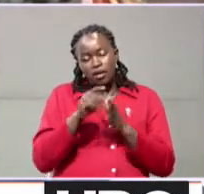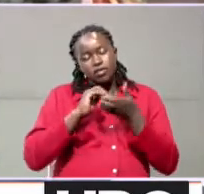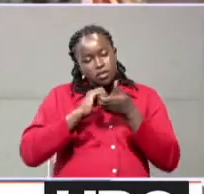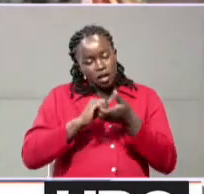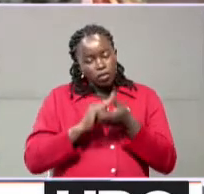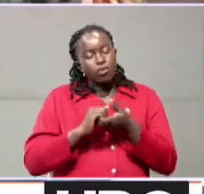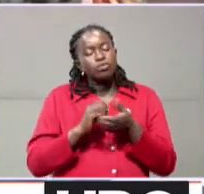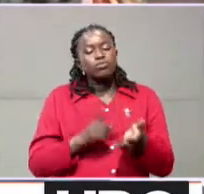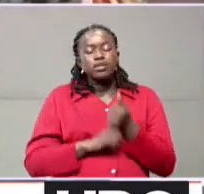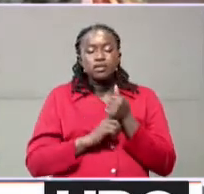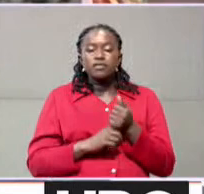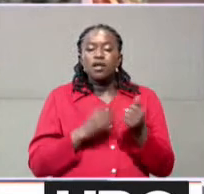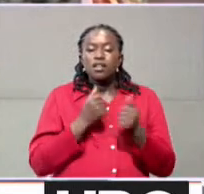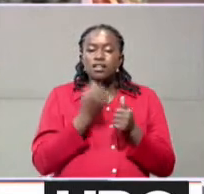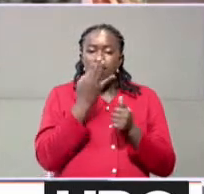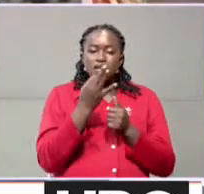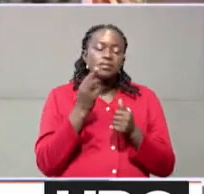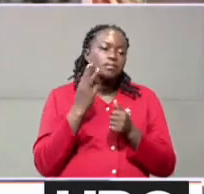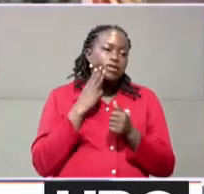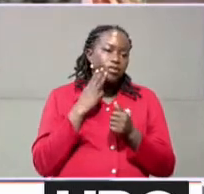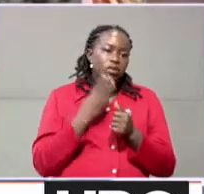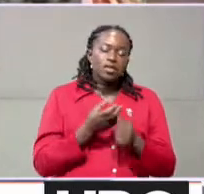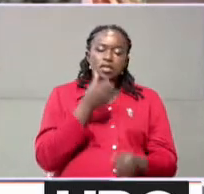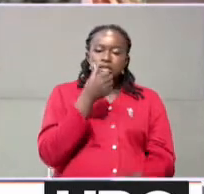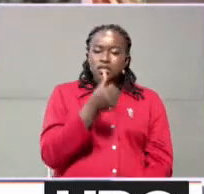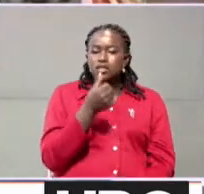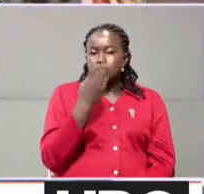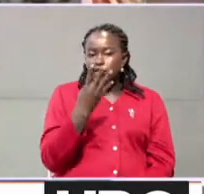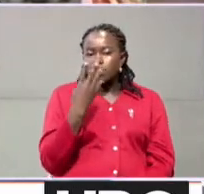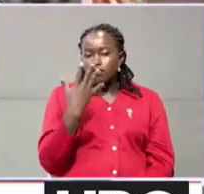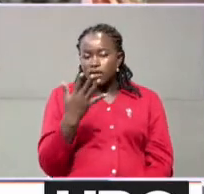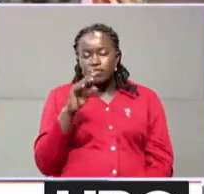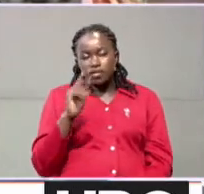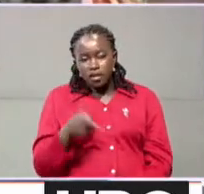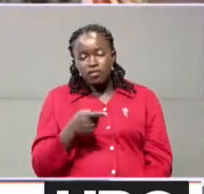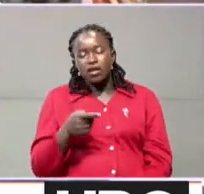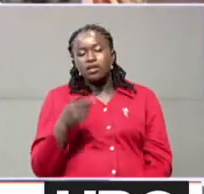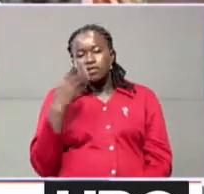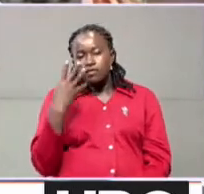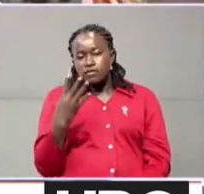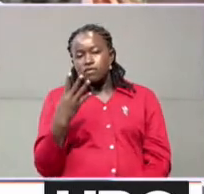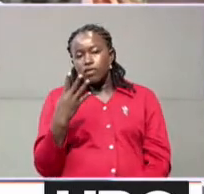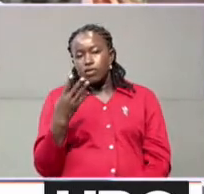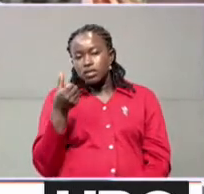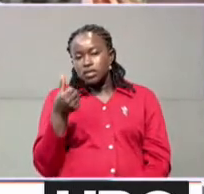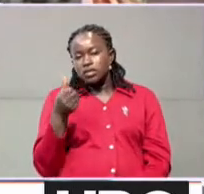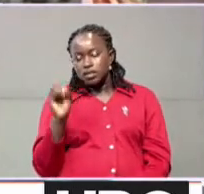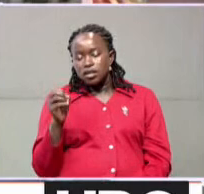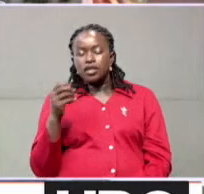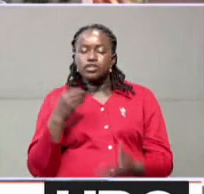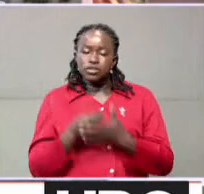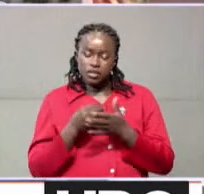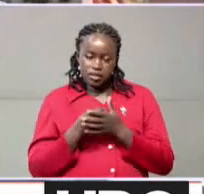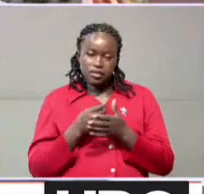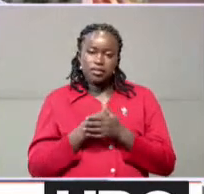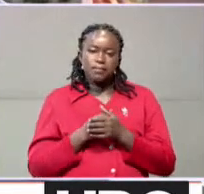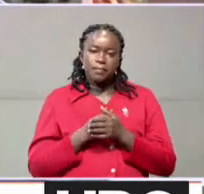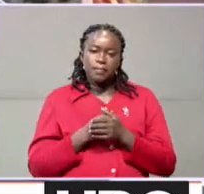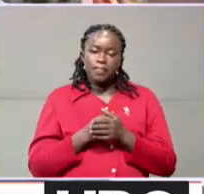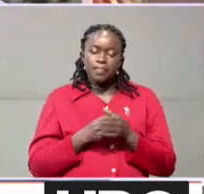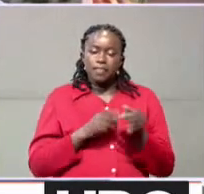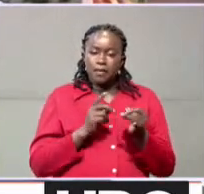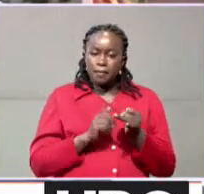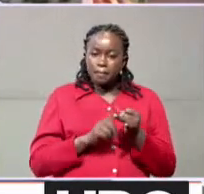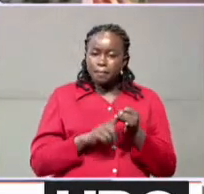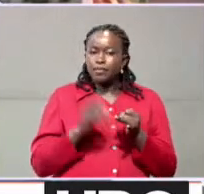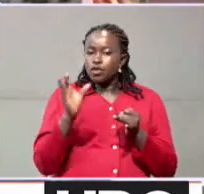receive thirteen million six hundred forty five thousand four hundred and sixty ceilings number two